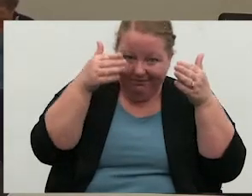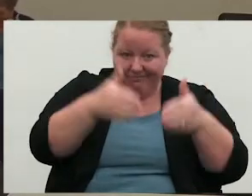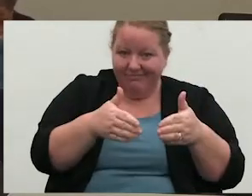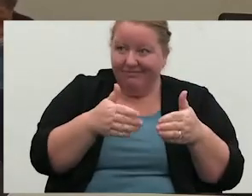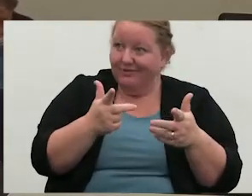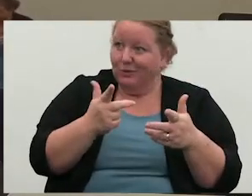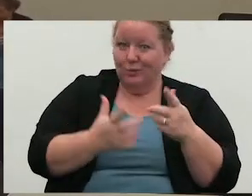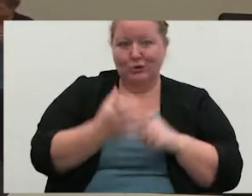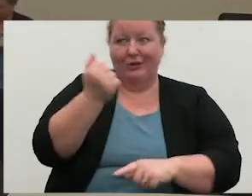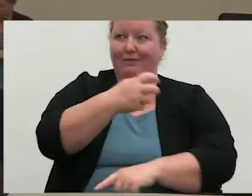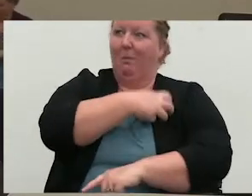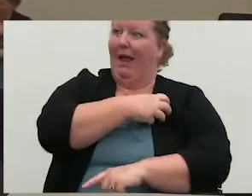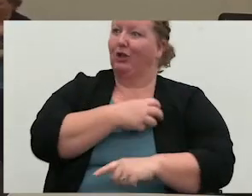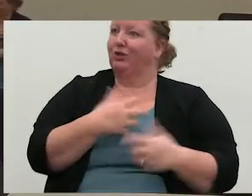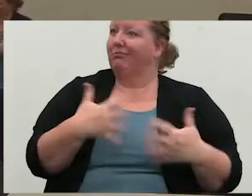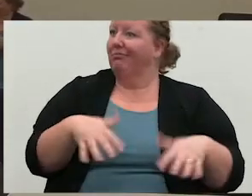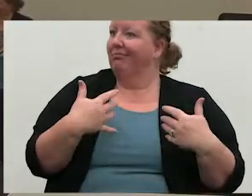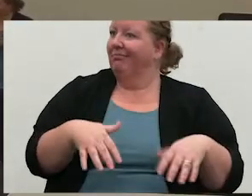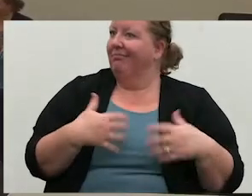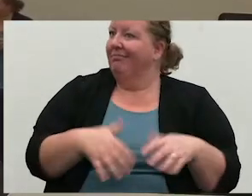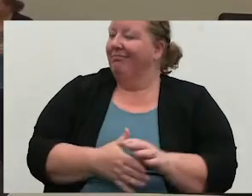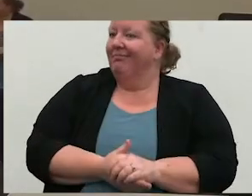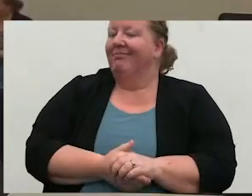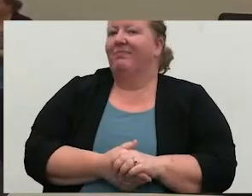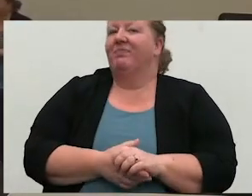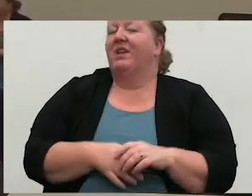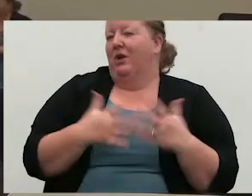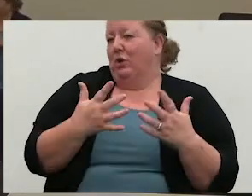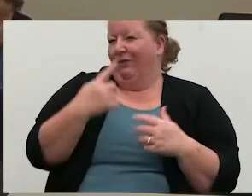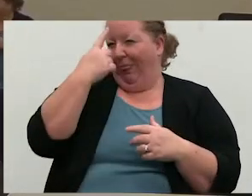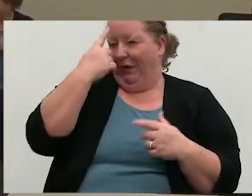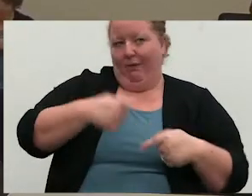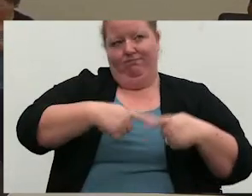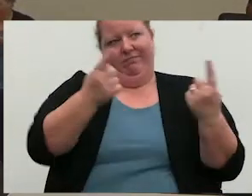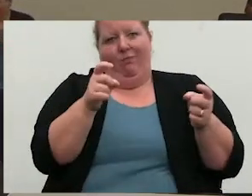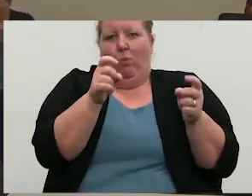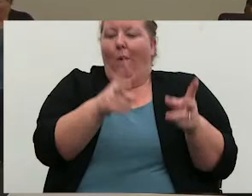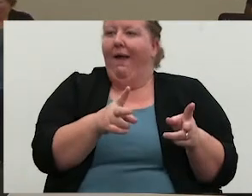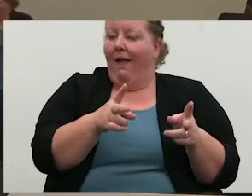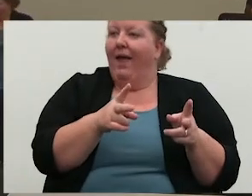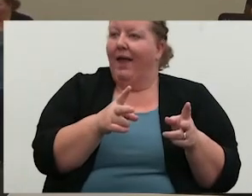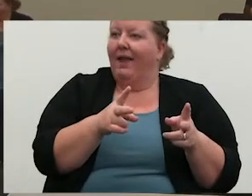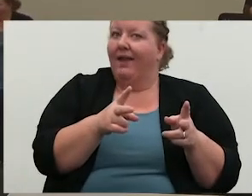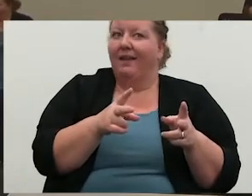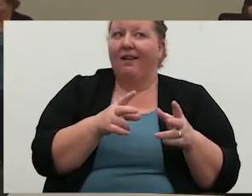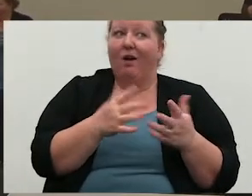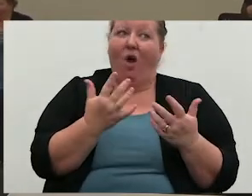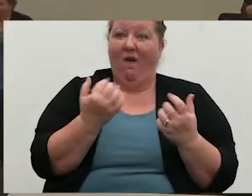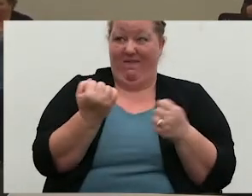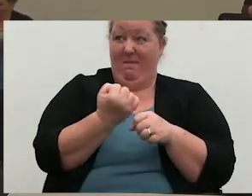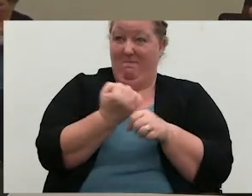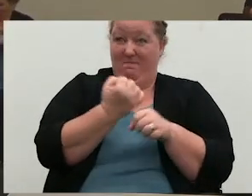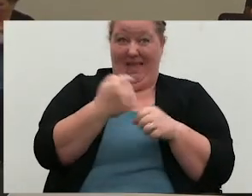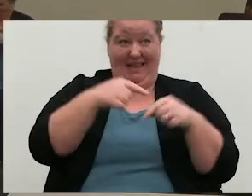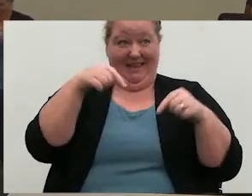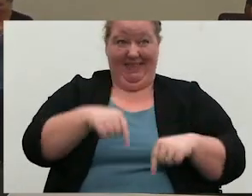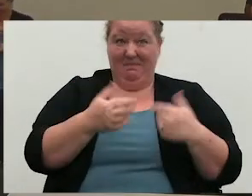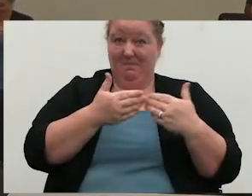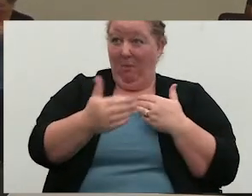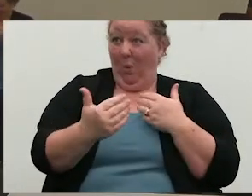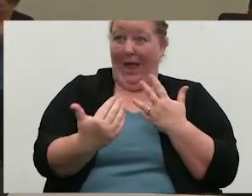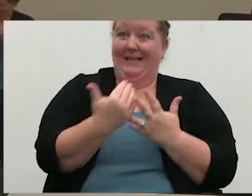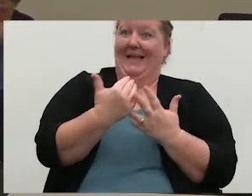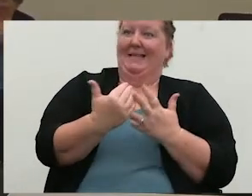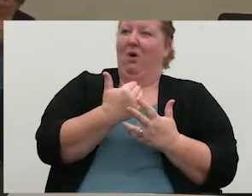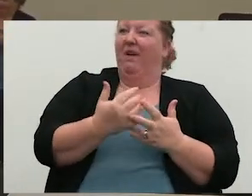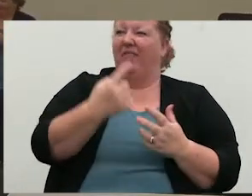badges. So if you can think of any other ways of making physics accessible to people who don't think they